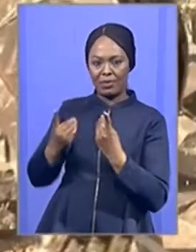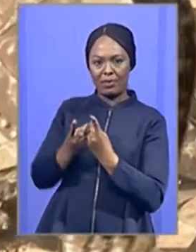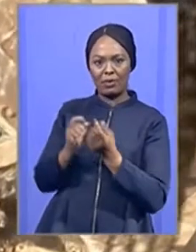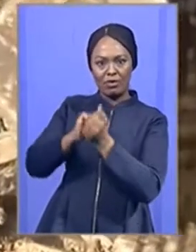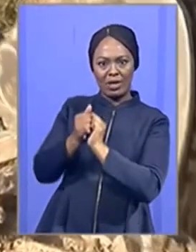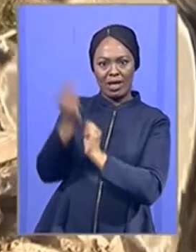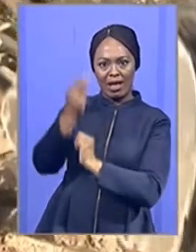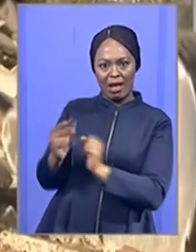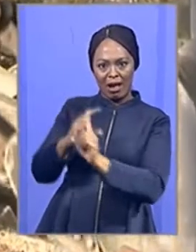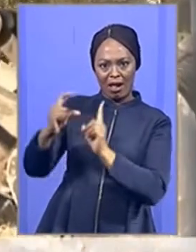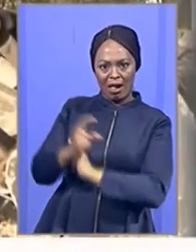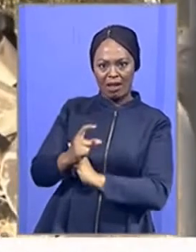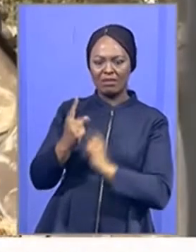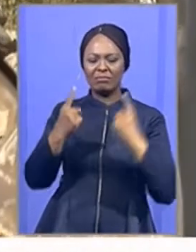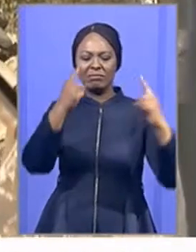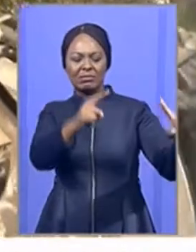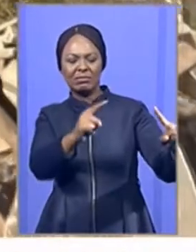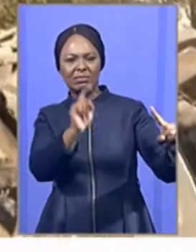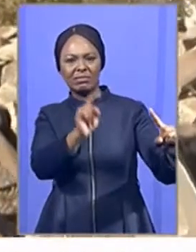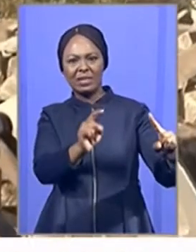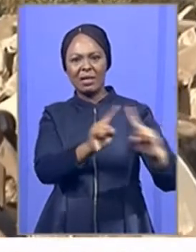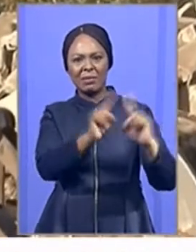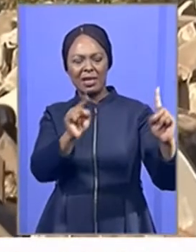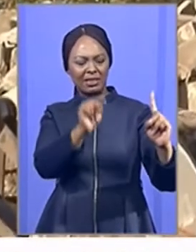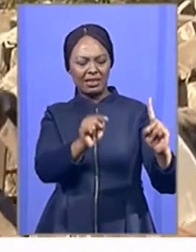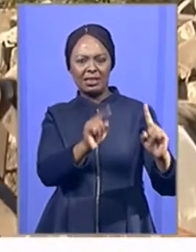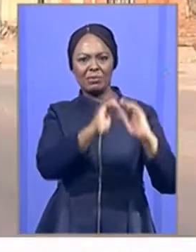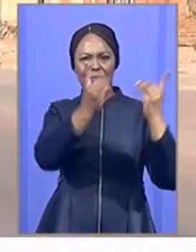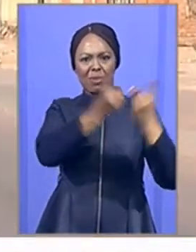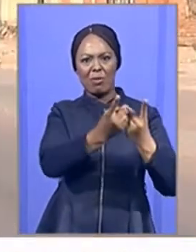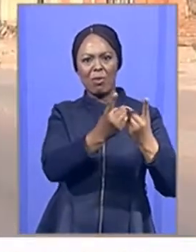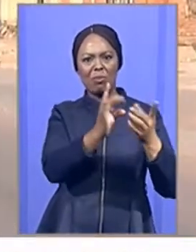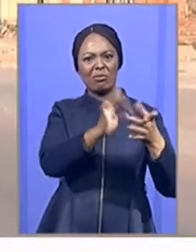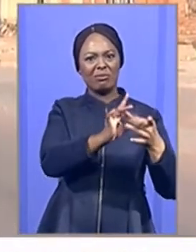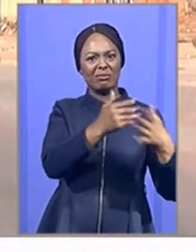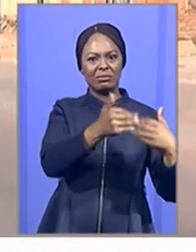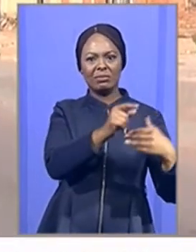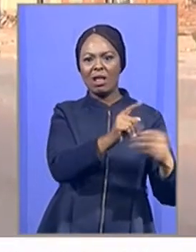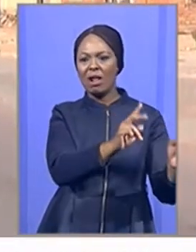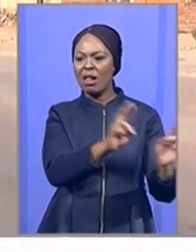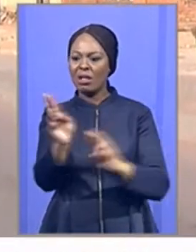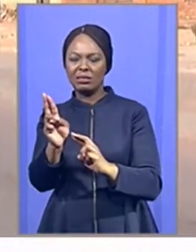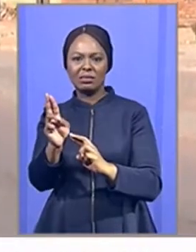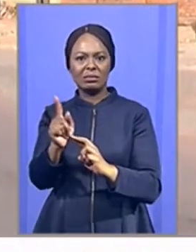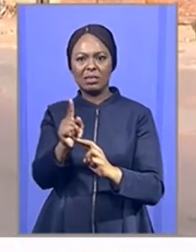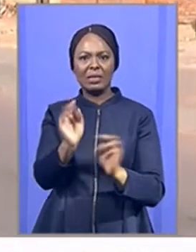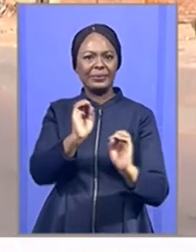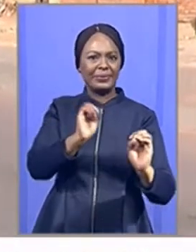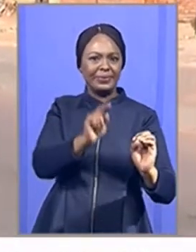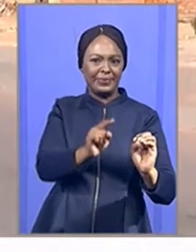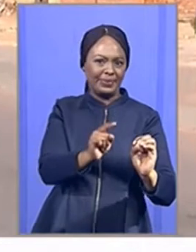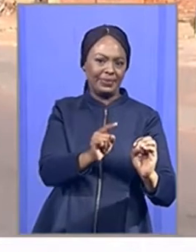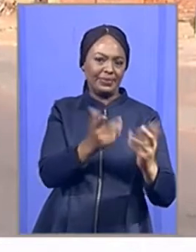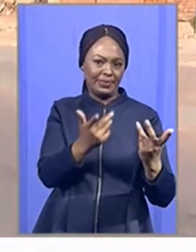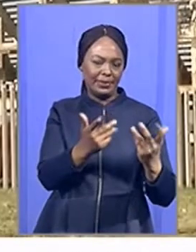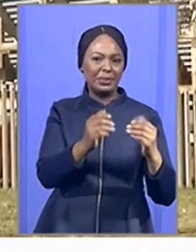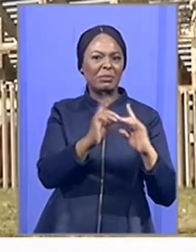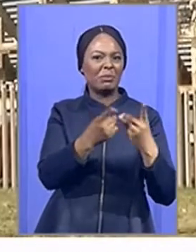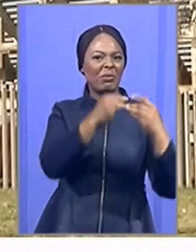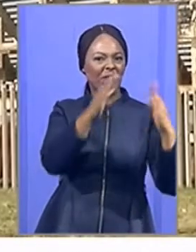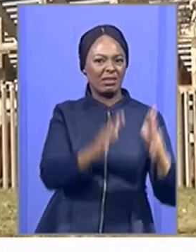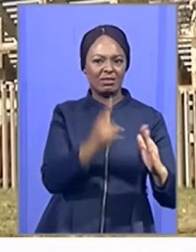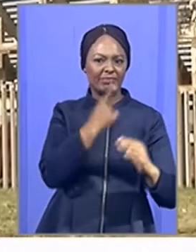la tlhabololo ya meago fela ga go a nna le nko e tswang le meina. Go le jalo baagi ba itumeletse fela kgato eno. Ga